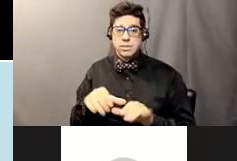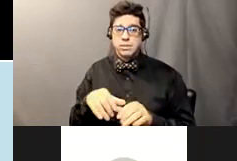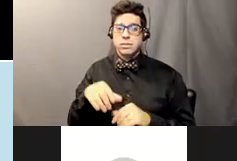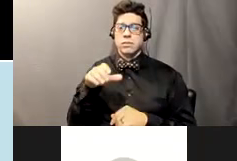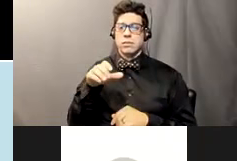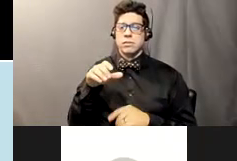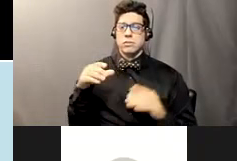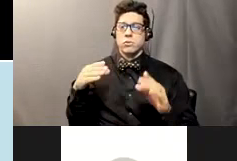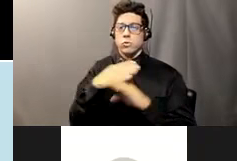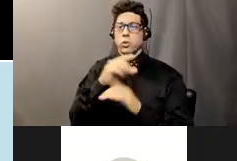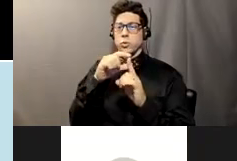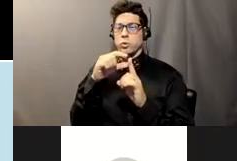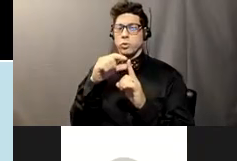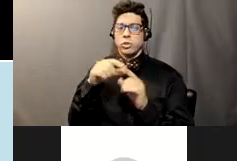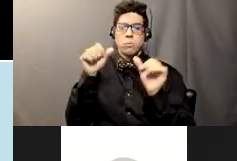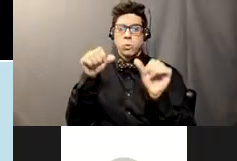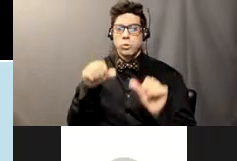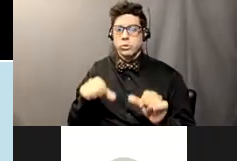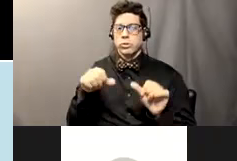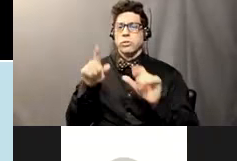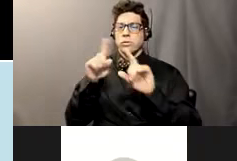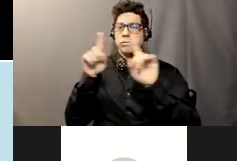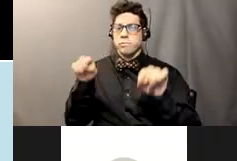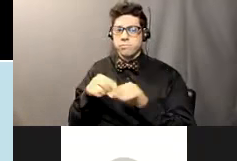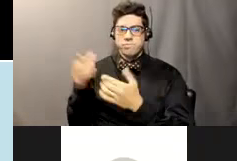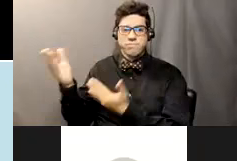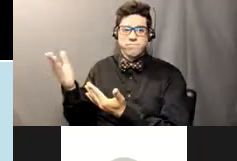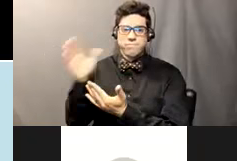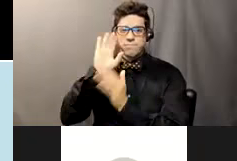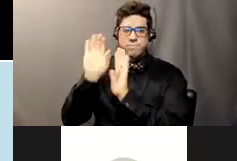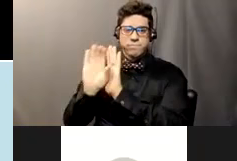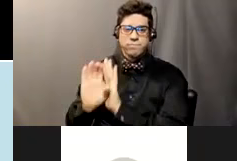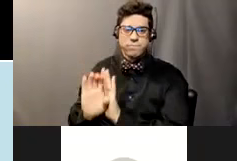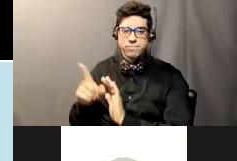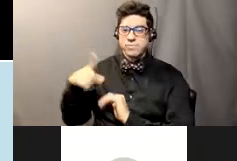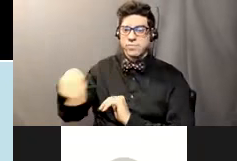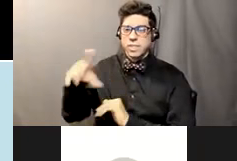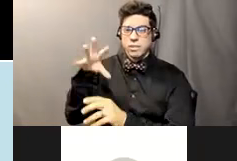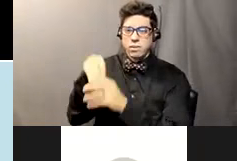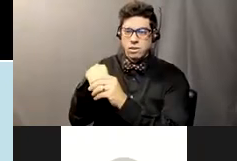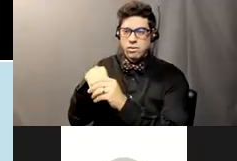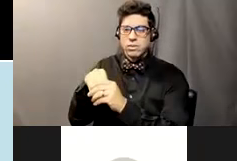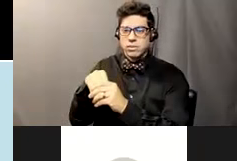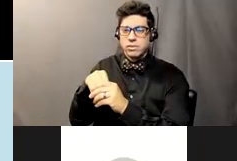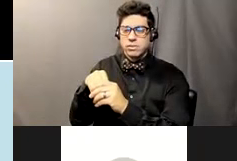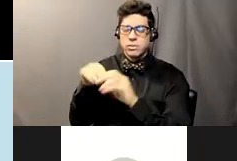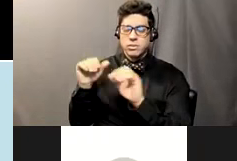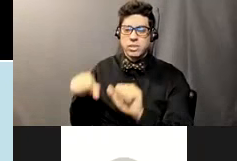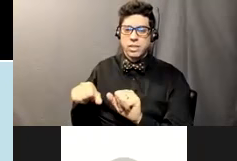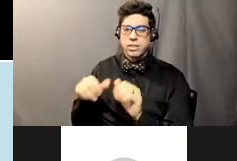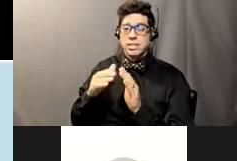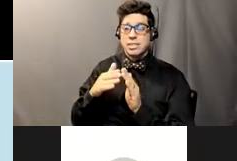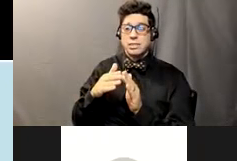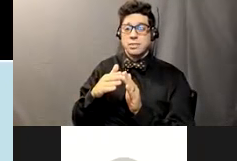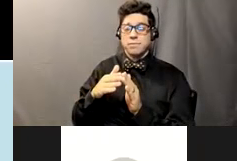posters, cards. We provided this toolkit to all our community partners who were able to expand this reach for